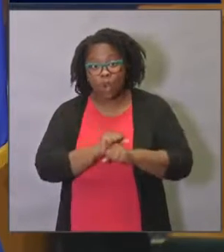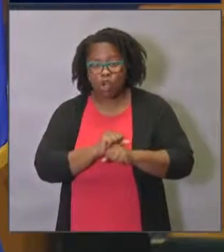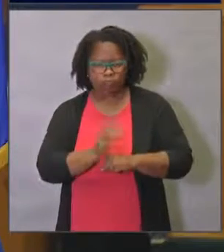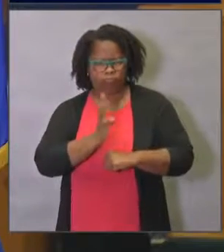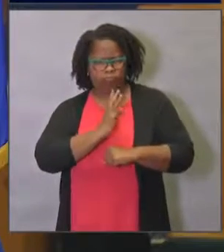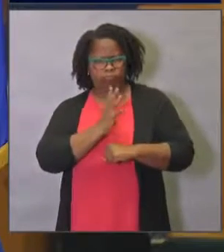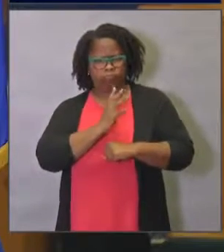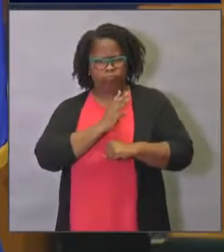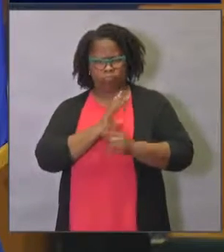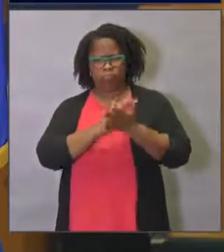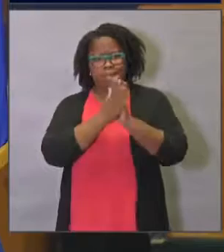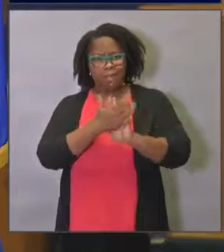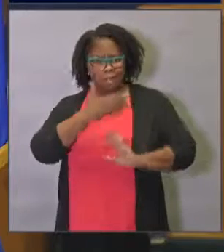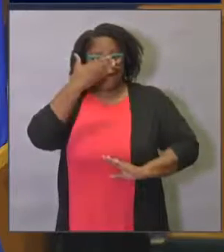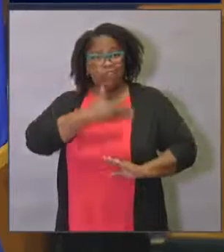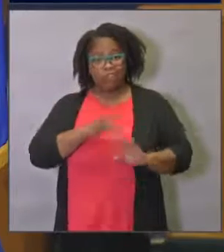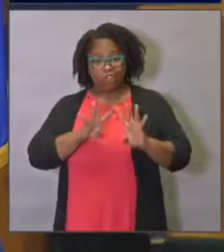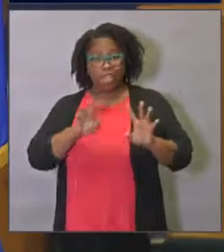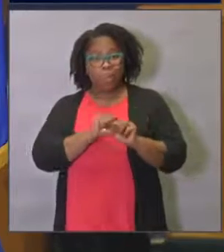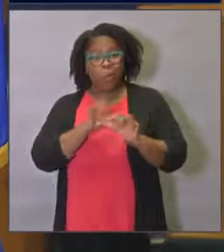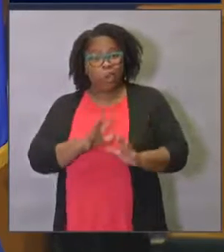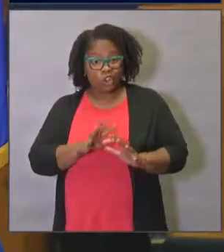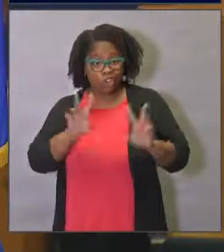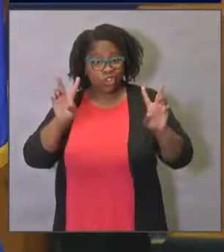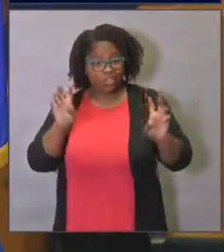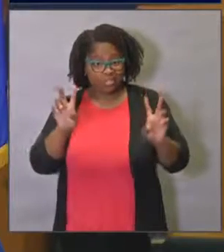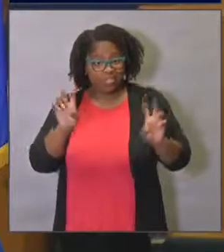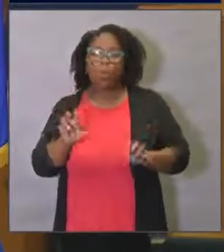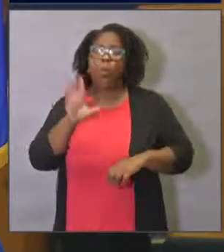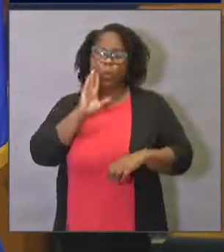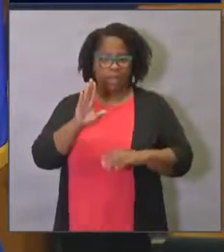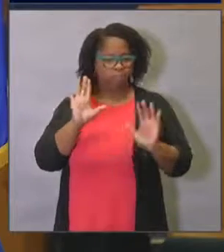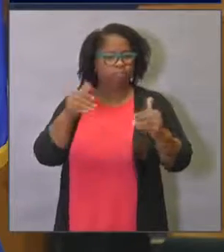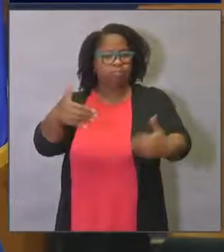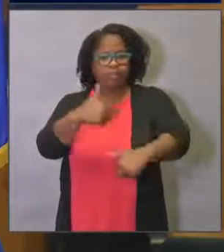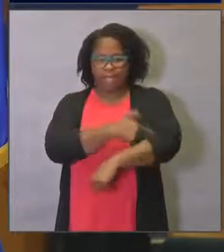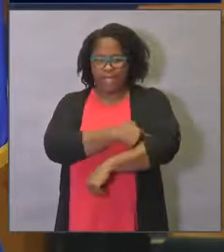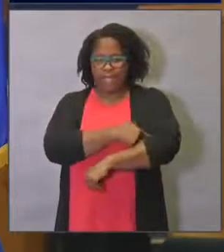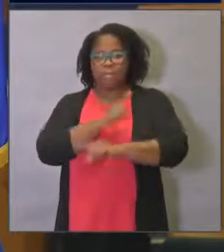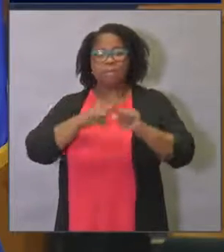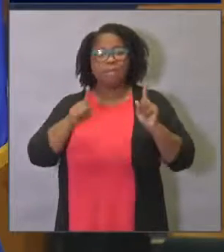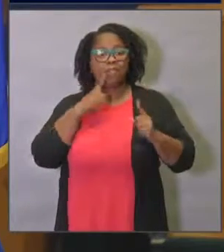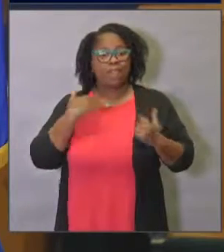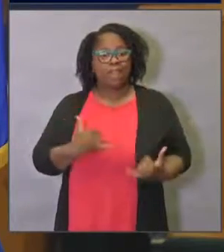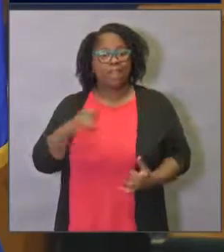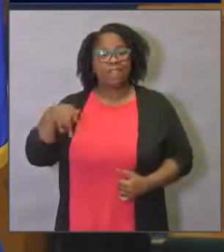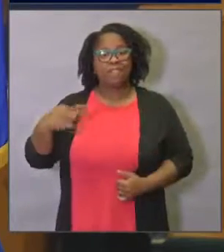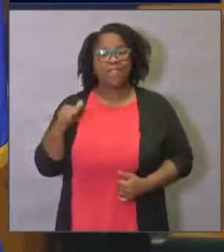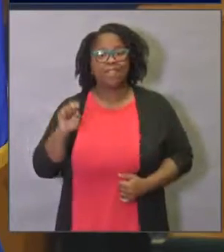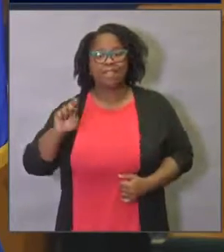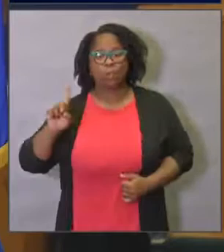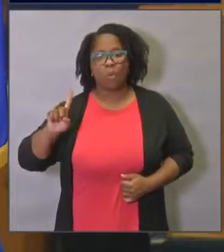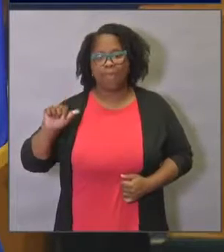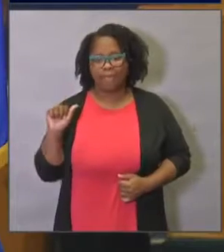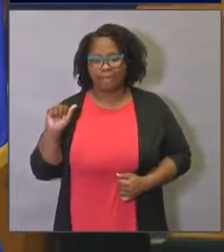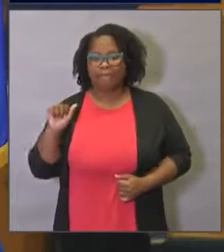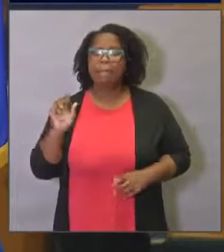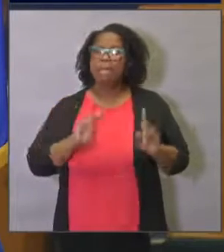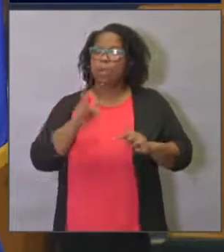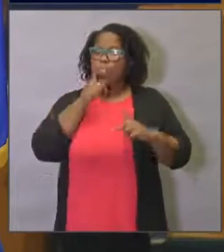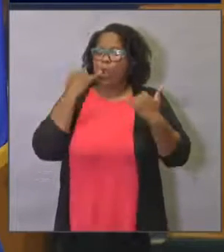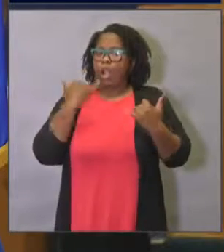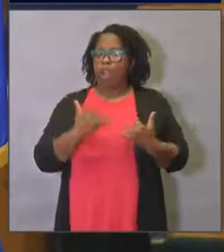they'll be eligible to get vaccinated at that point. But it is right now in phase 1A, it is people who are actually